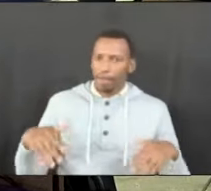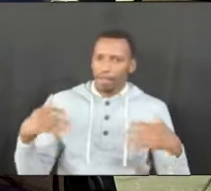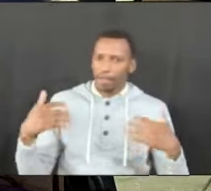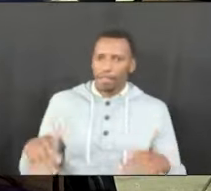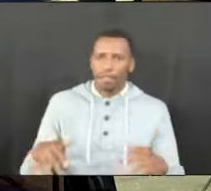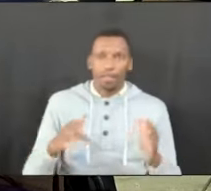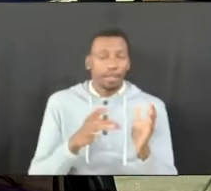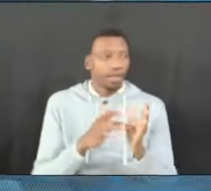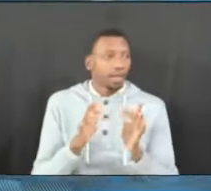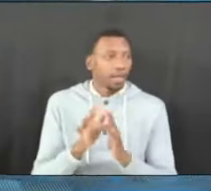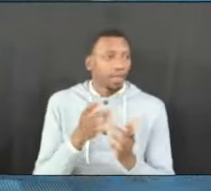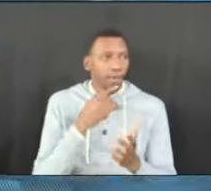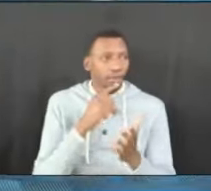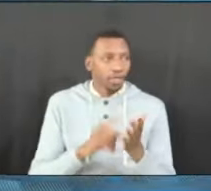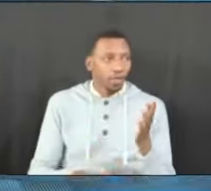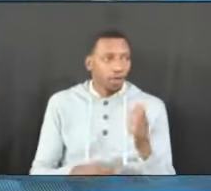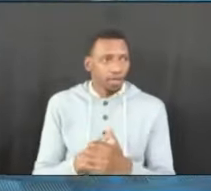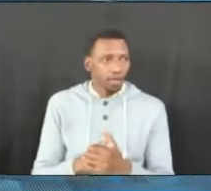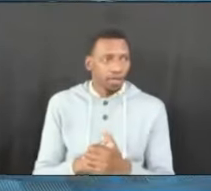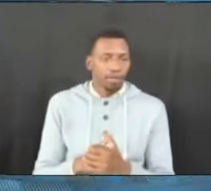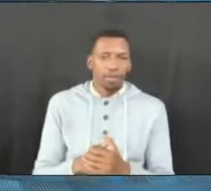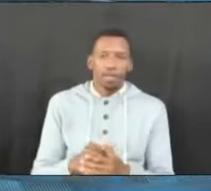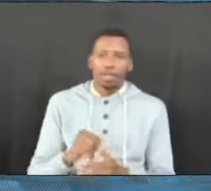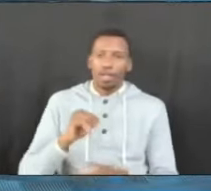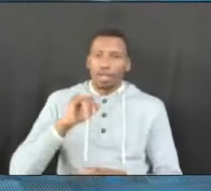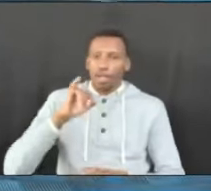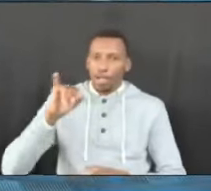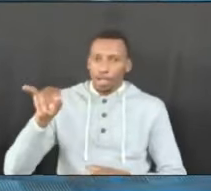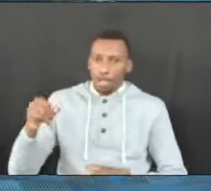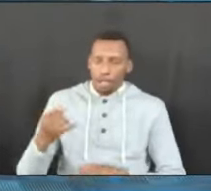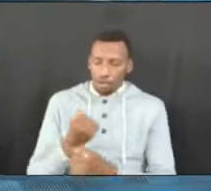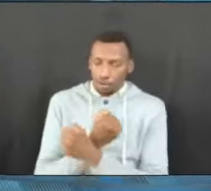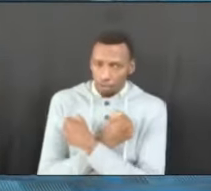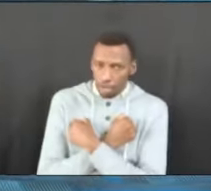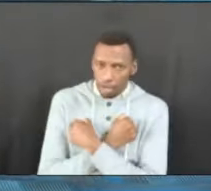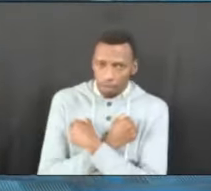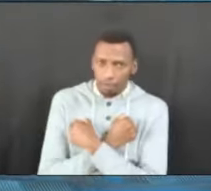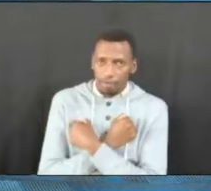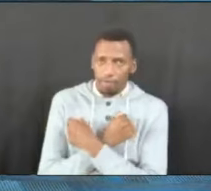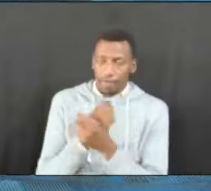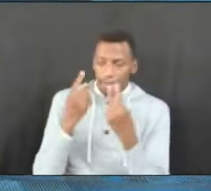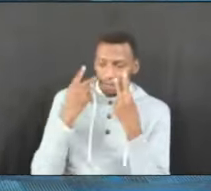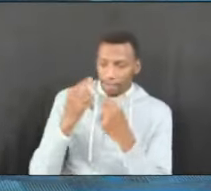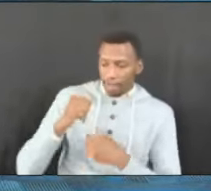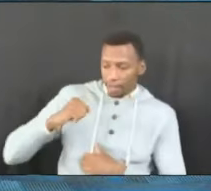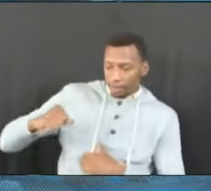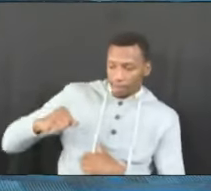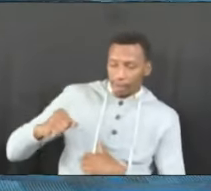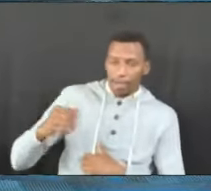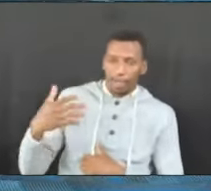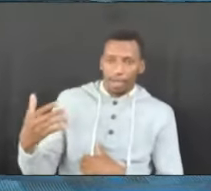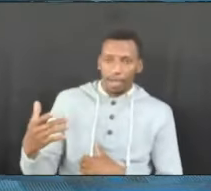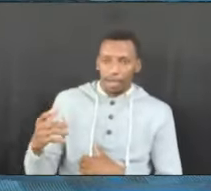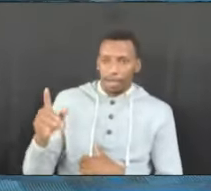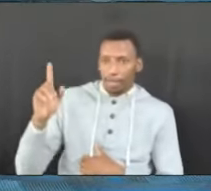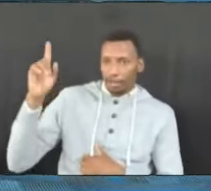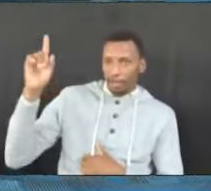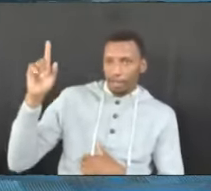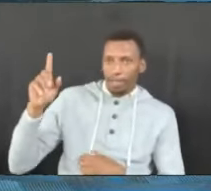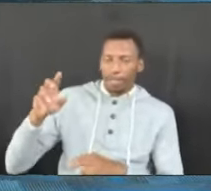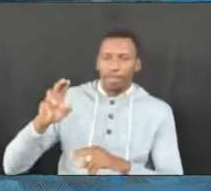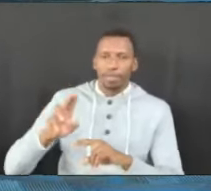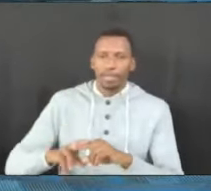saying that John saw in the right hand of him that seated